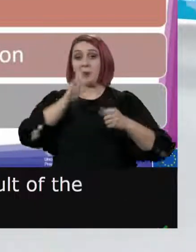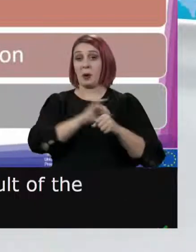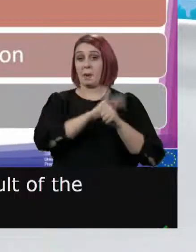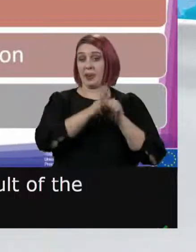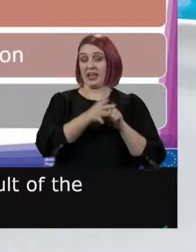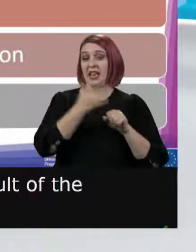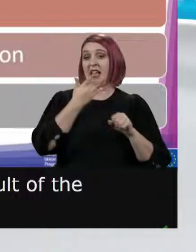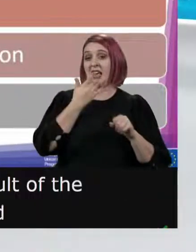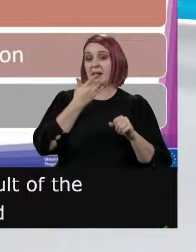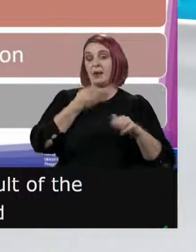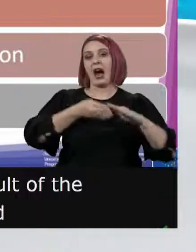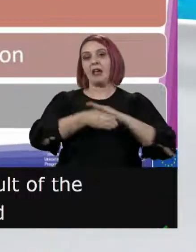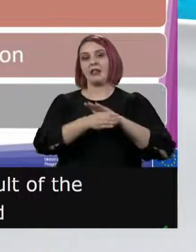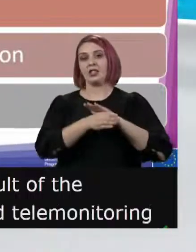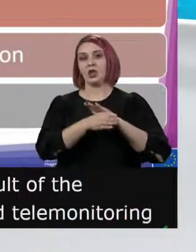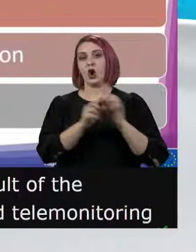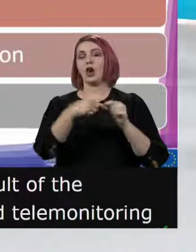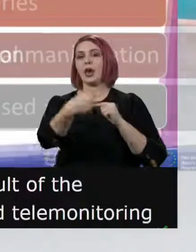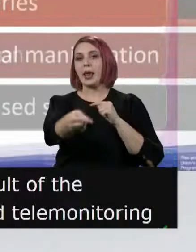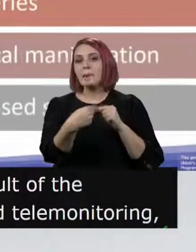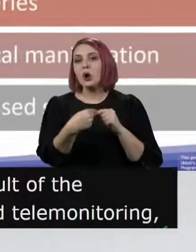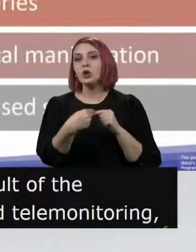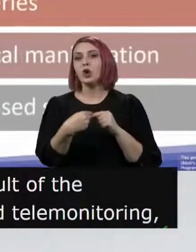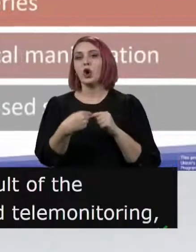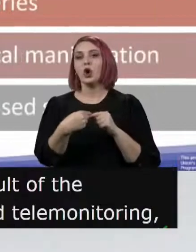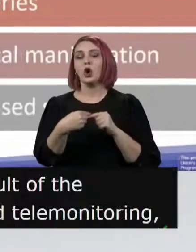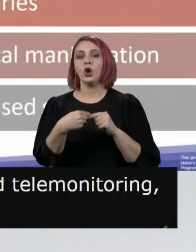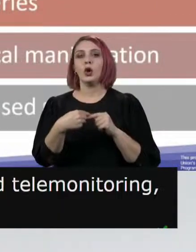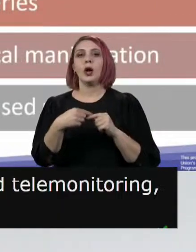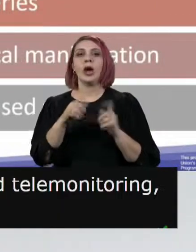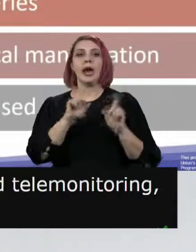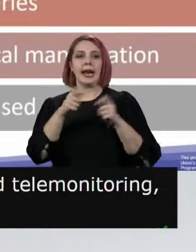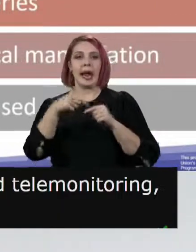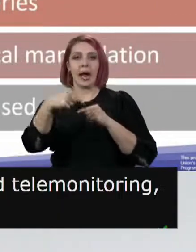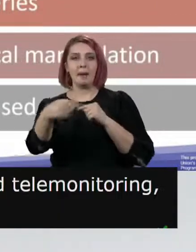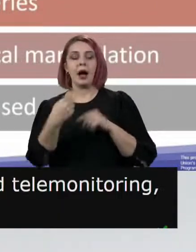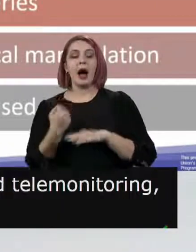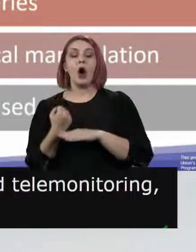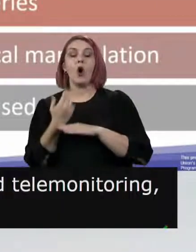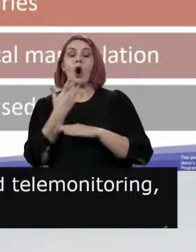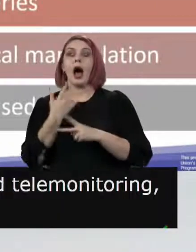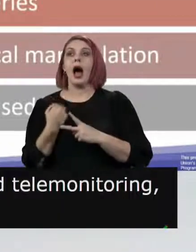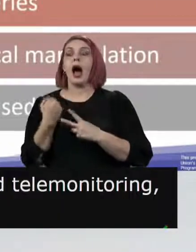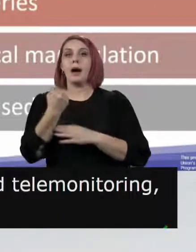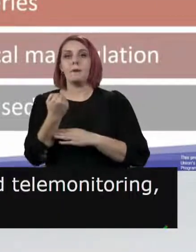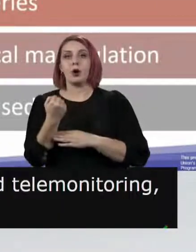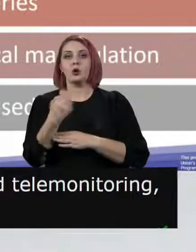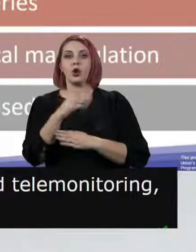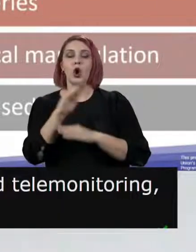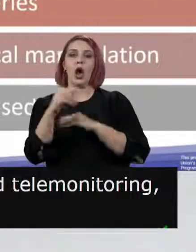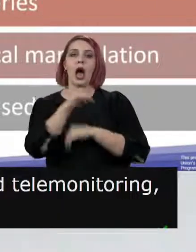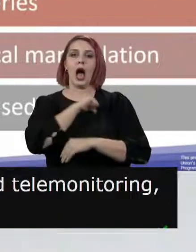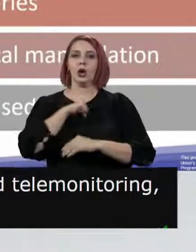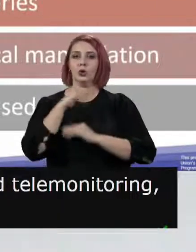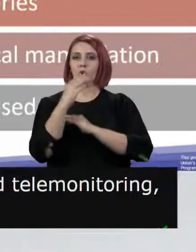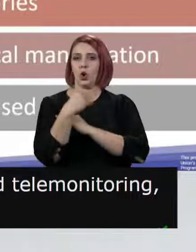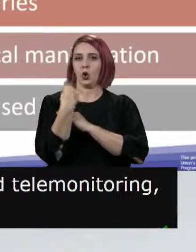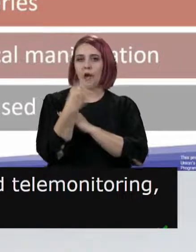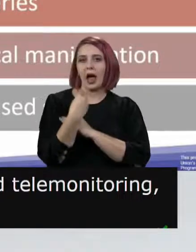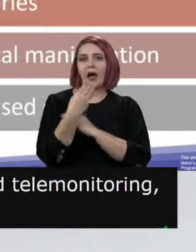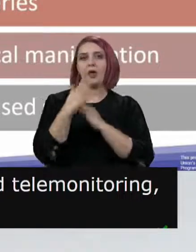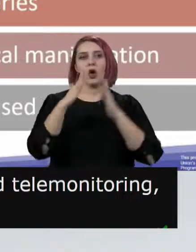telemonitoring, supporting self-care and home care, and adding security.